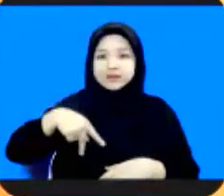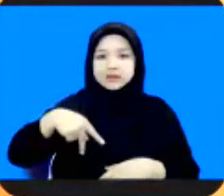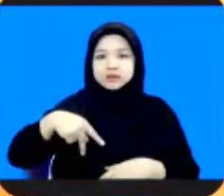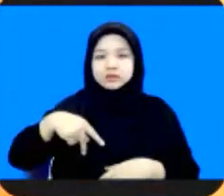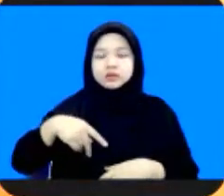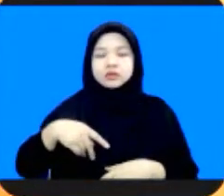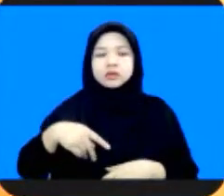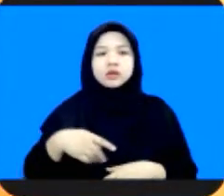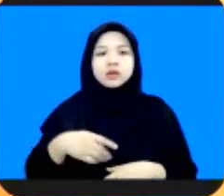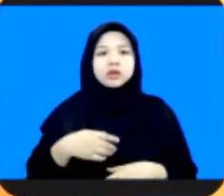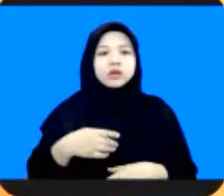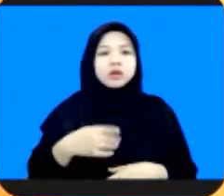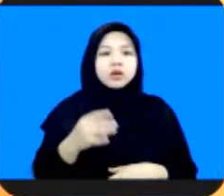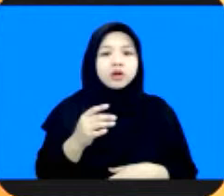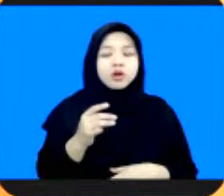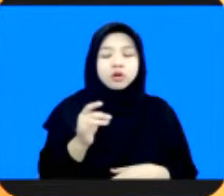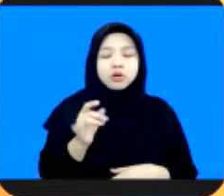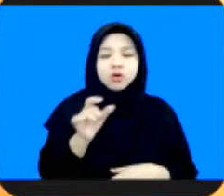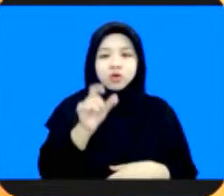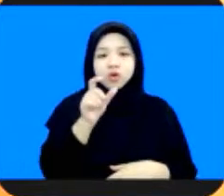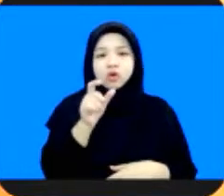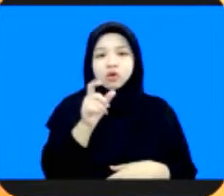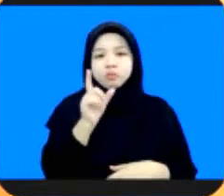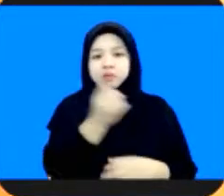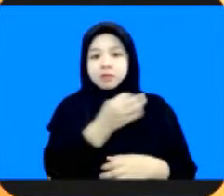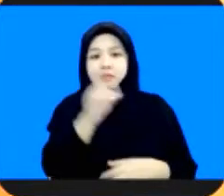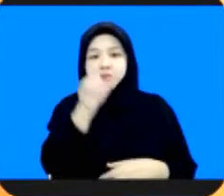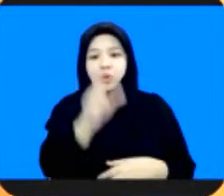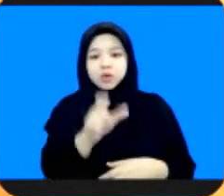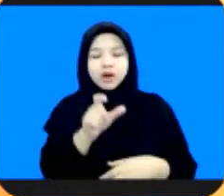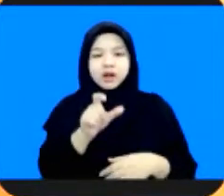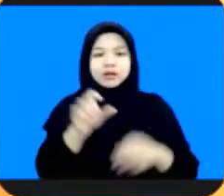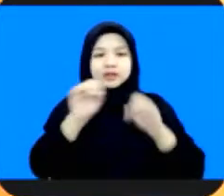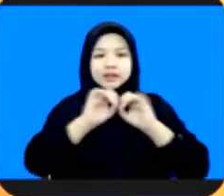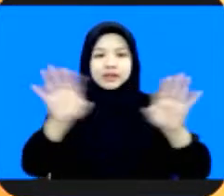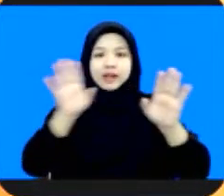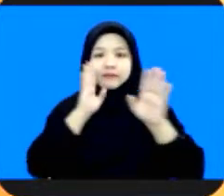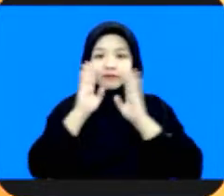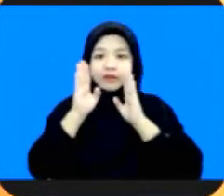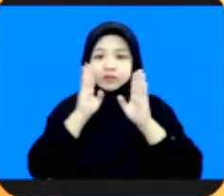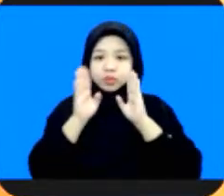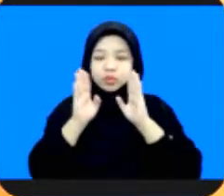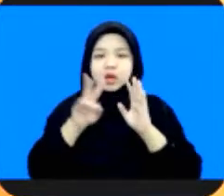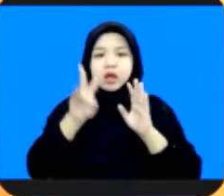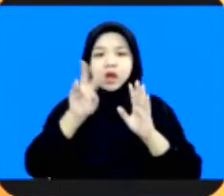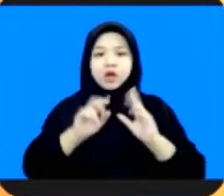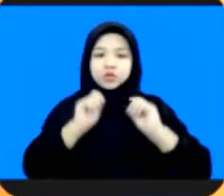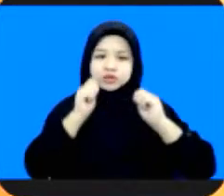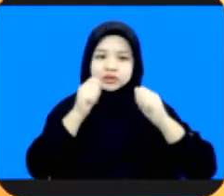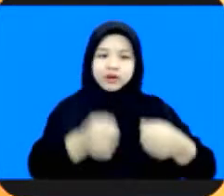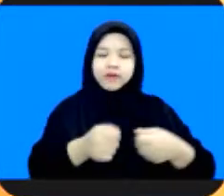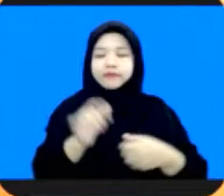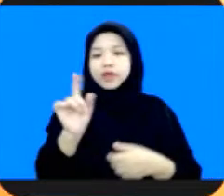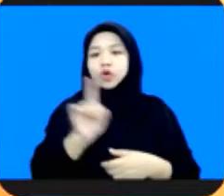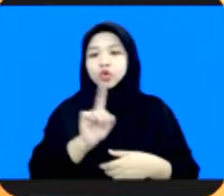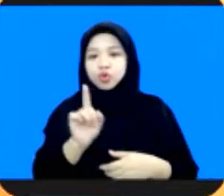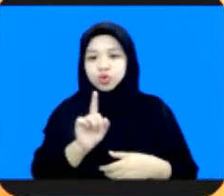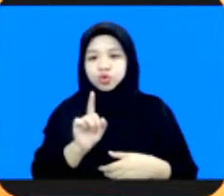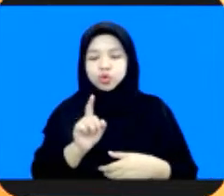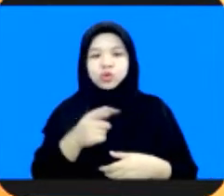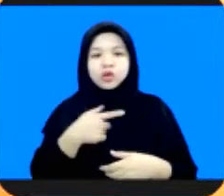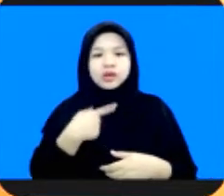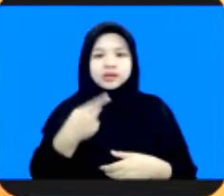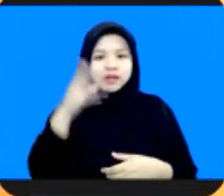on Facebook that is political in nature, first they have to register. So we will know the identity, like the